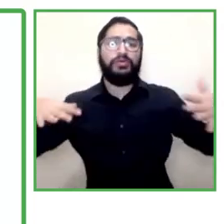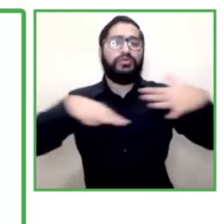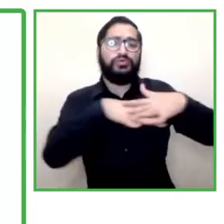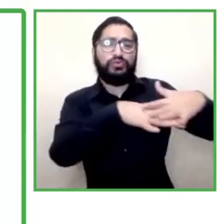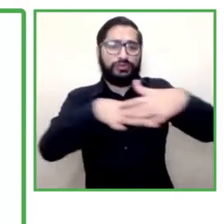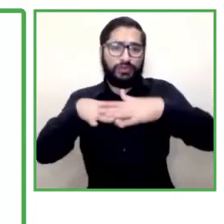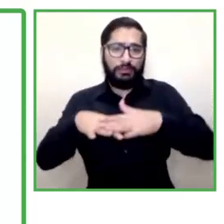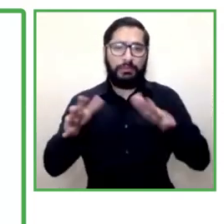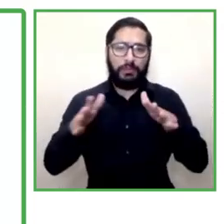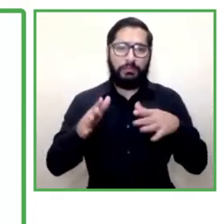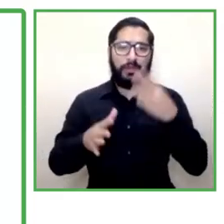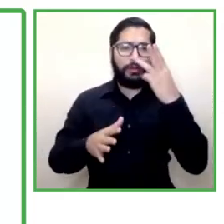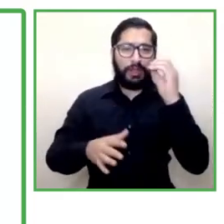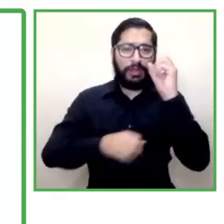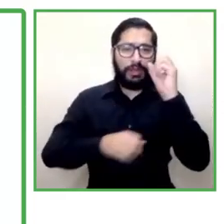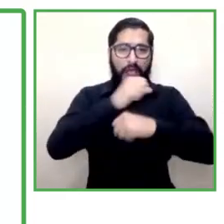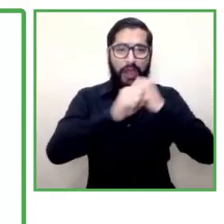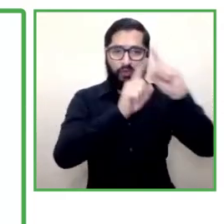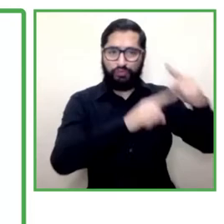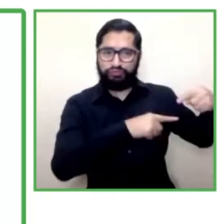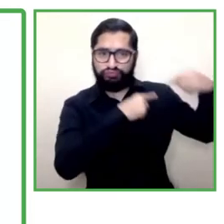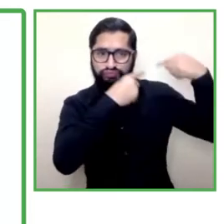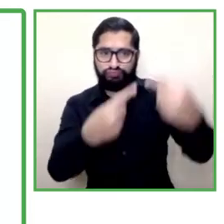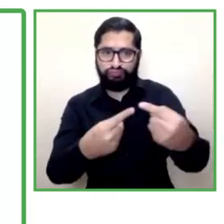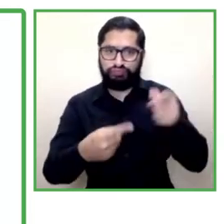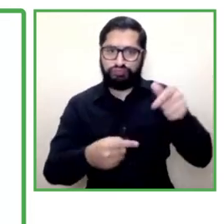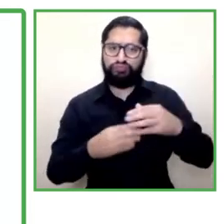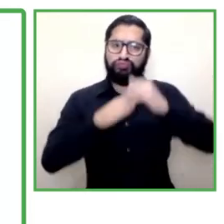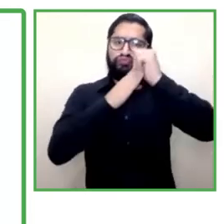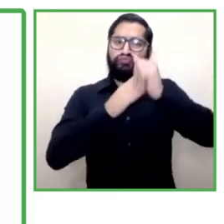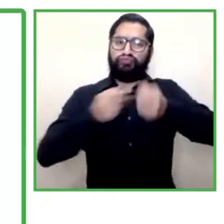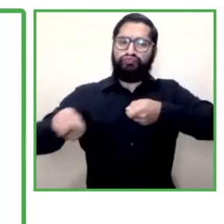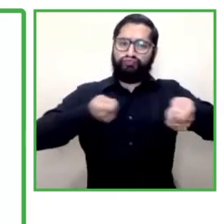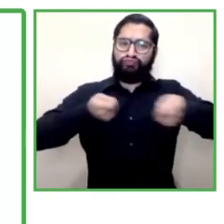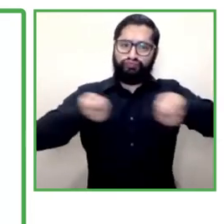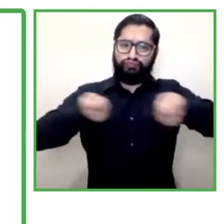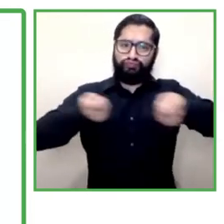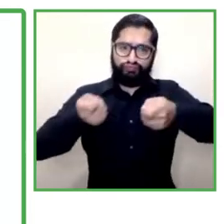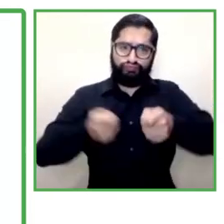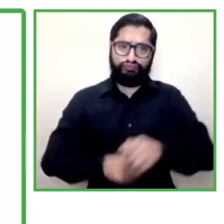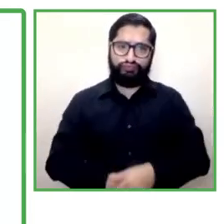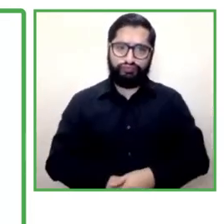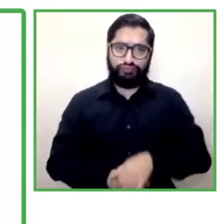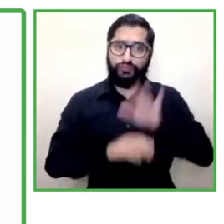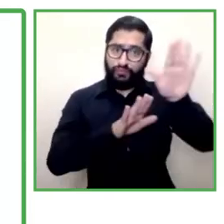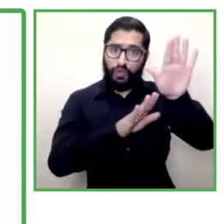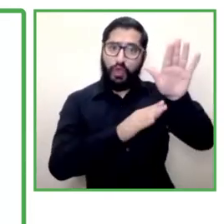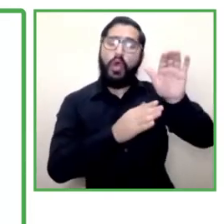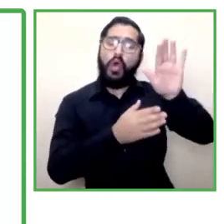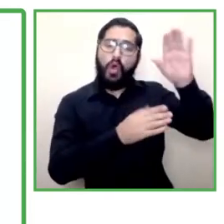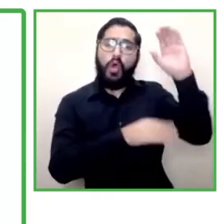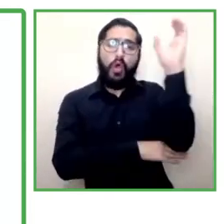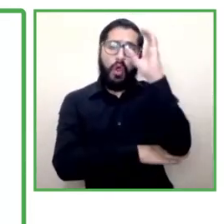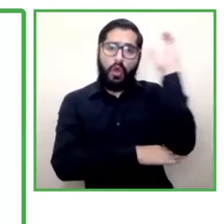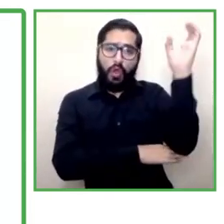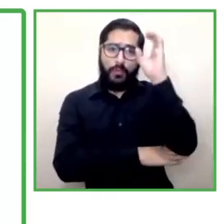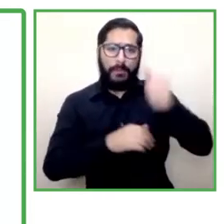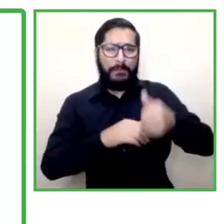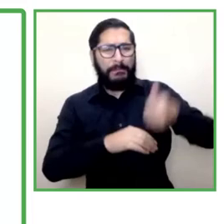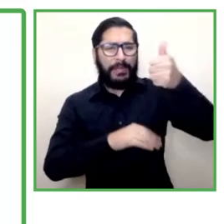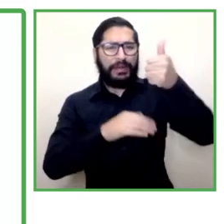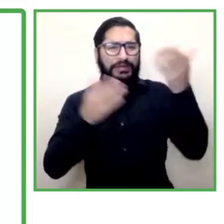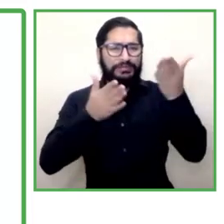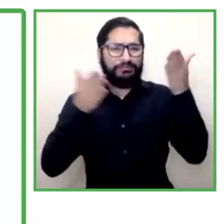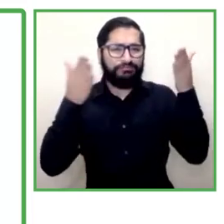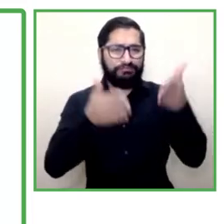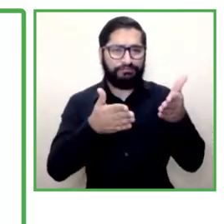for 30 years in the National Federation of Deaf People in Colombia. And he's worked with people